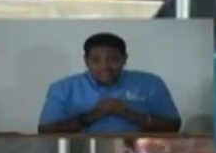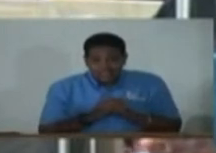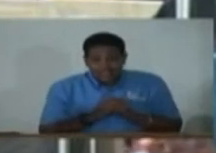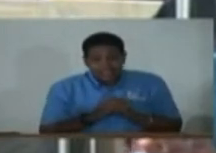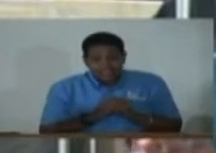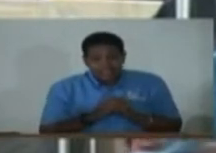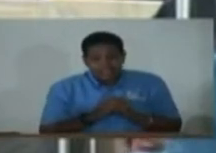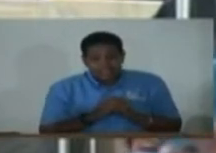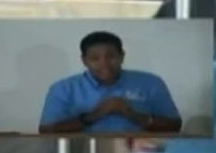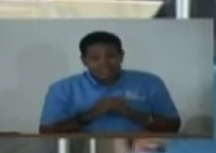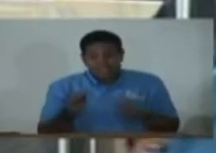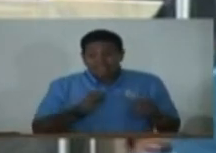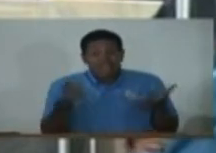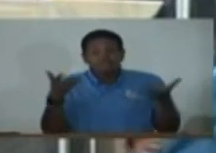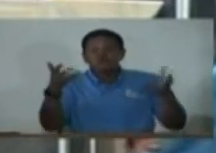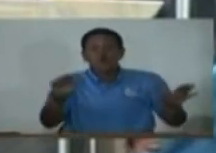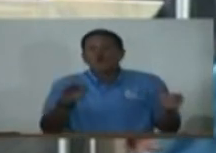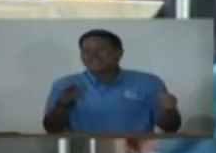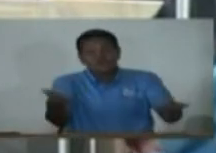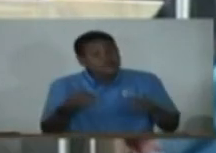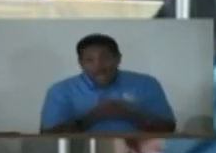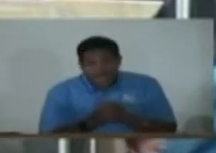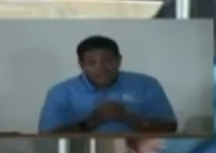Whatever you have to do. I don't want to die.